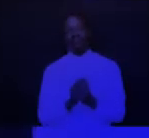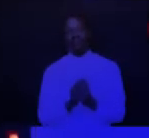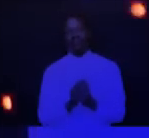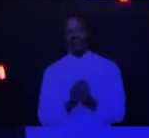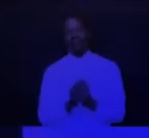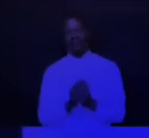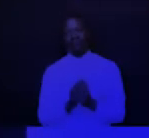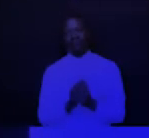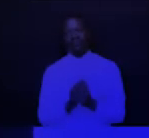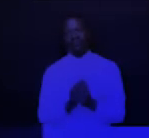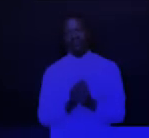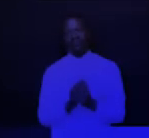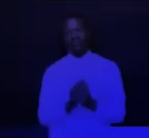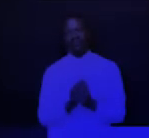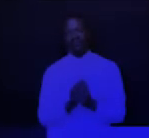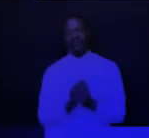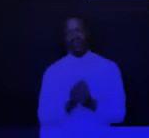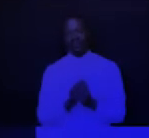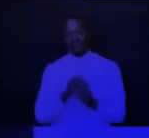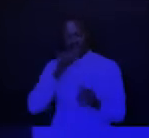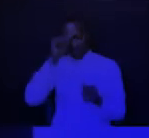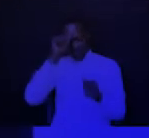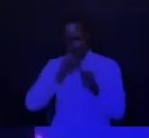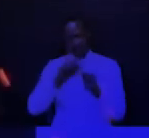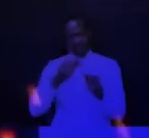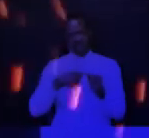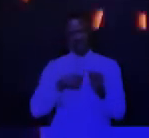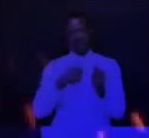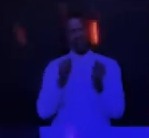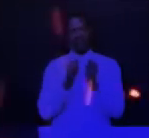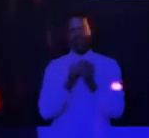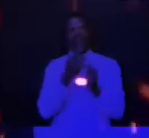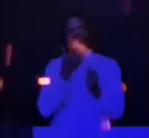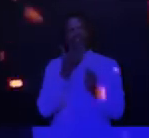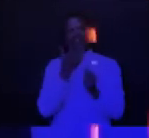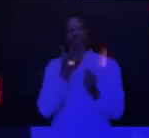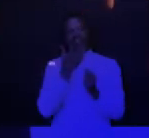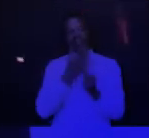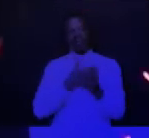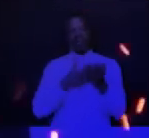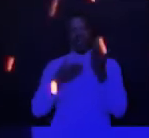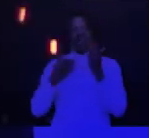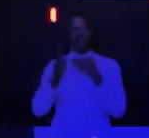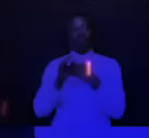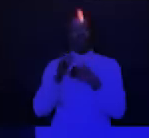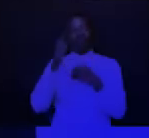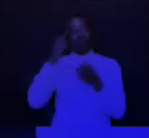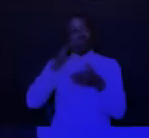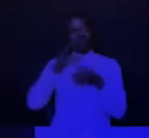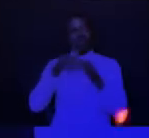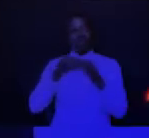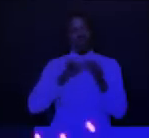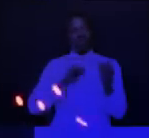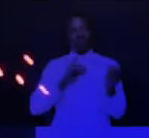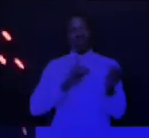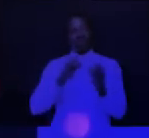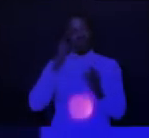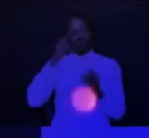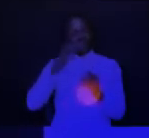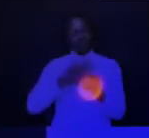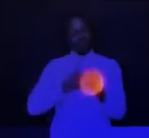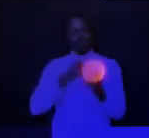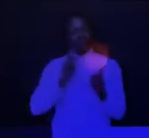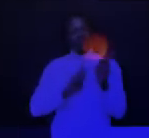Na minyan kupon kai mami ye die ewa die oman yinti.